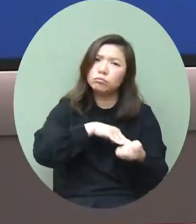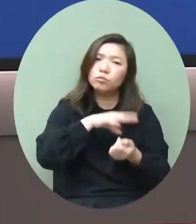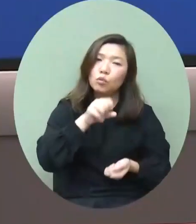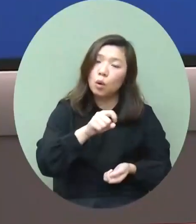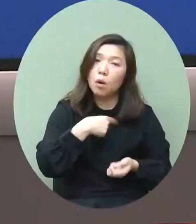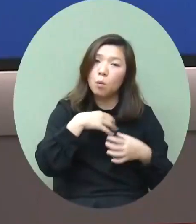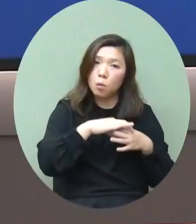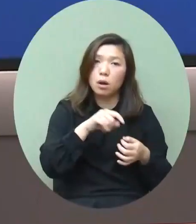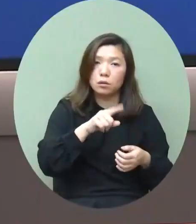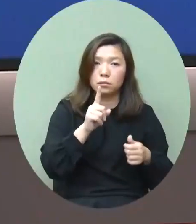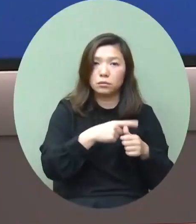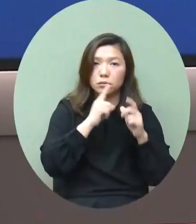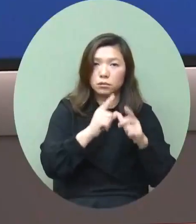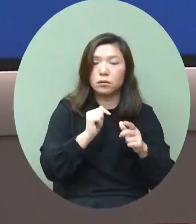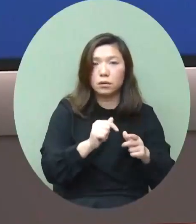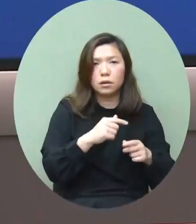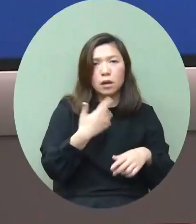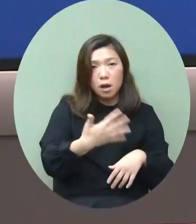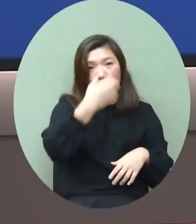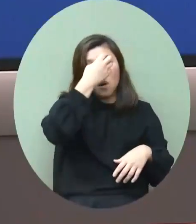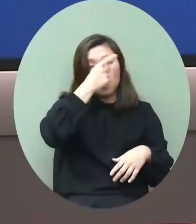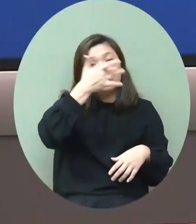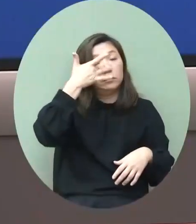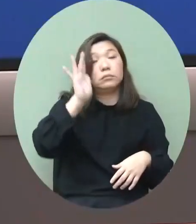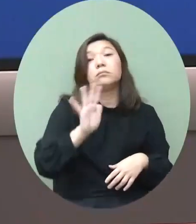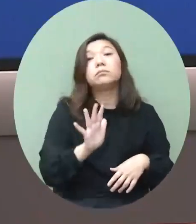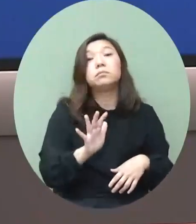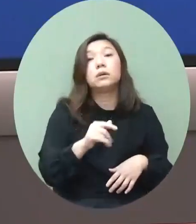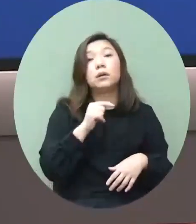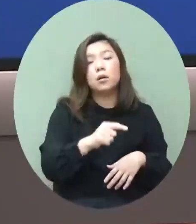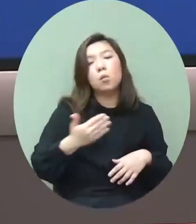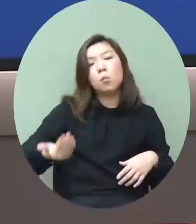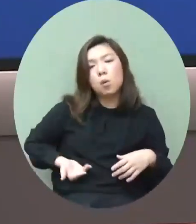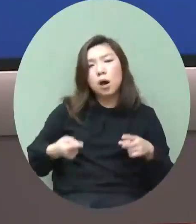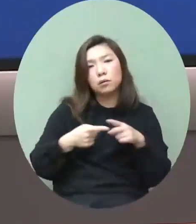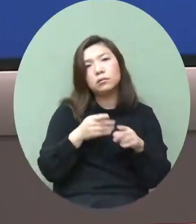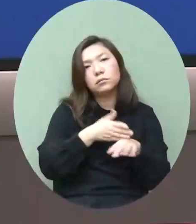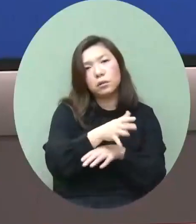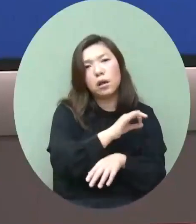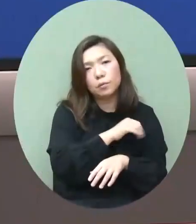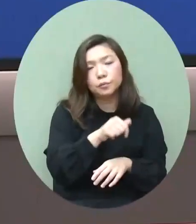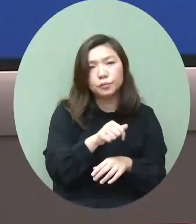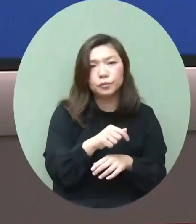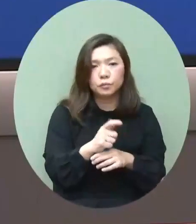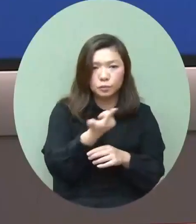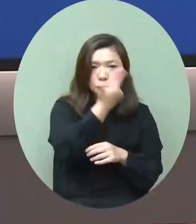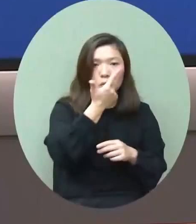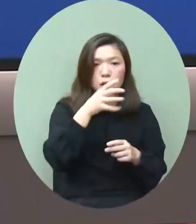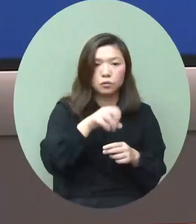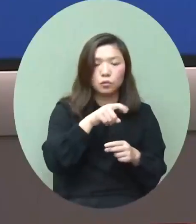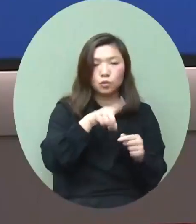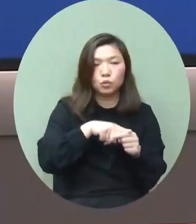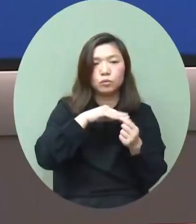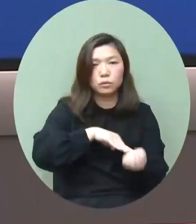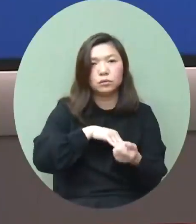Kong being a predominantly Chinese community many of us actually use Chinese medicine at various stages